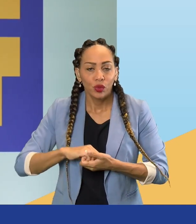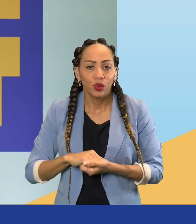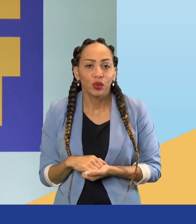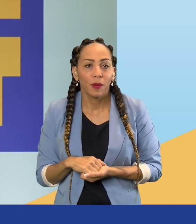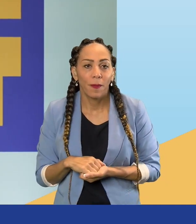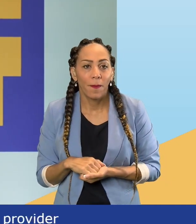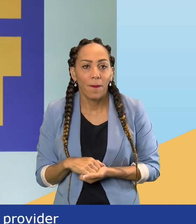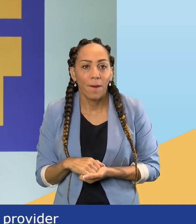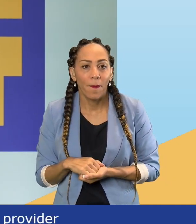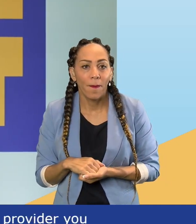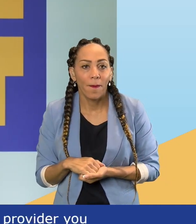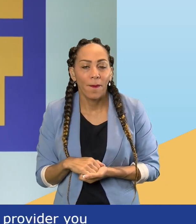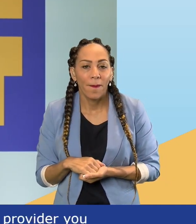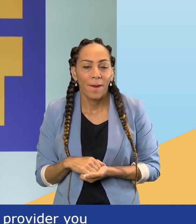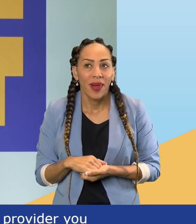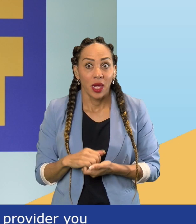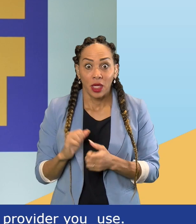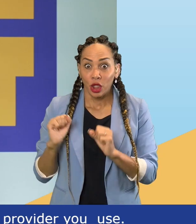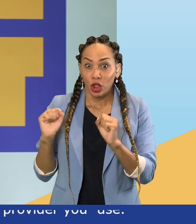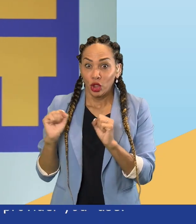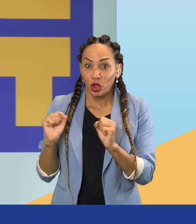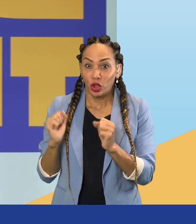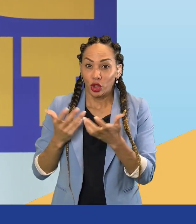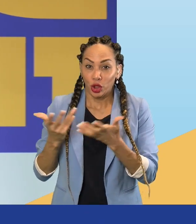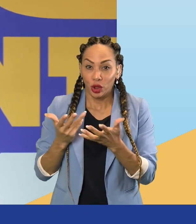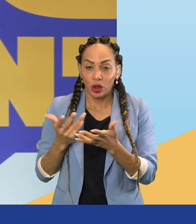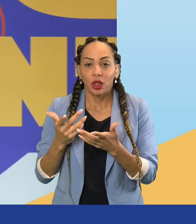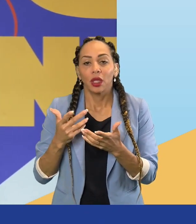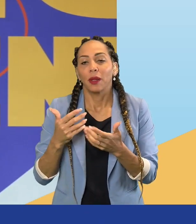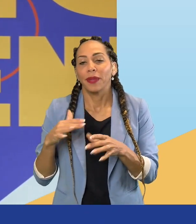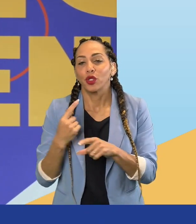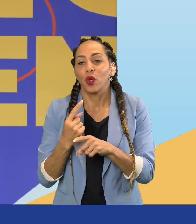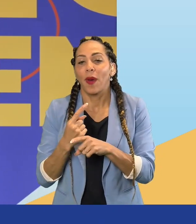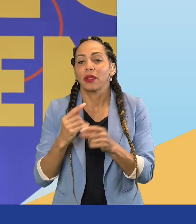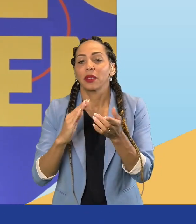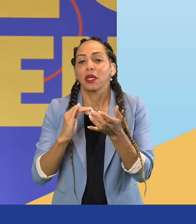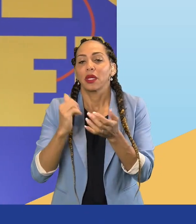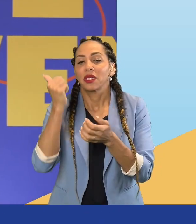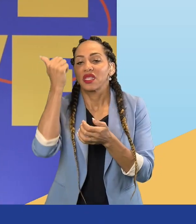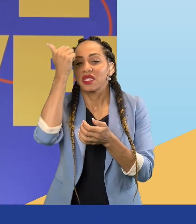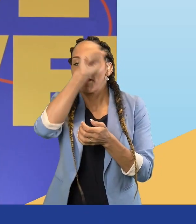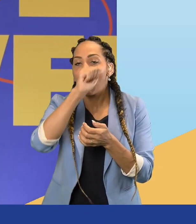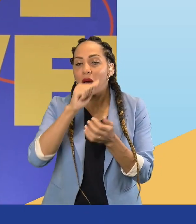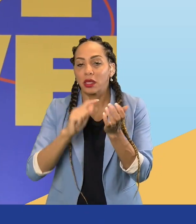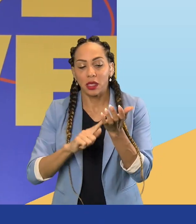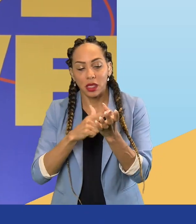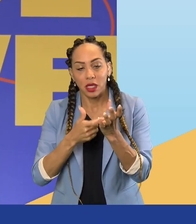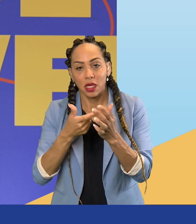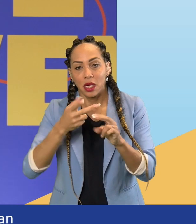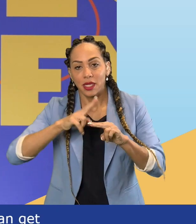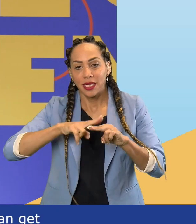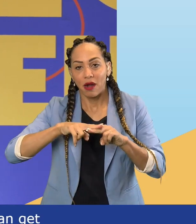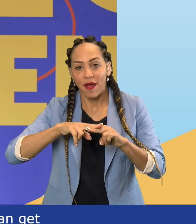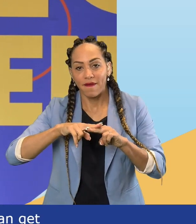is smart tariffs, and if you can get cheap off-peak electricity. If you can get a cheap off-peak tariff and charge your